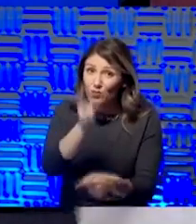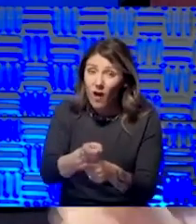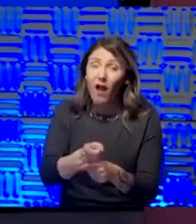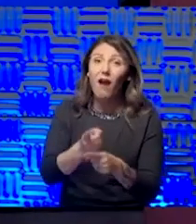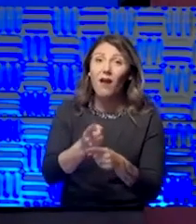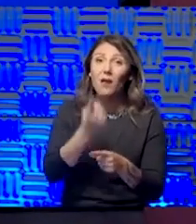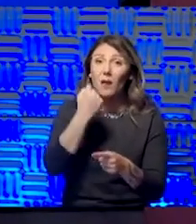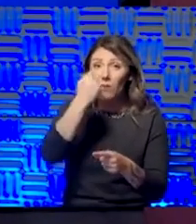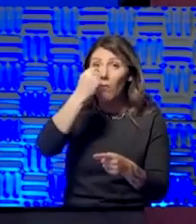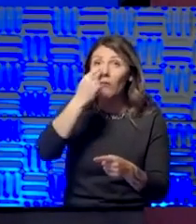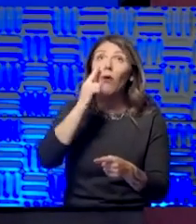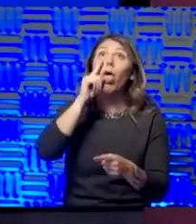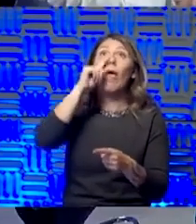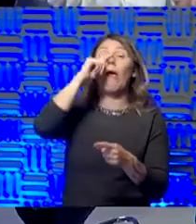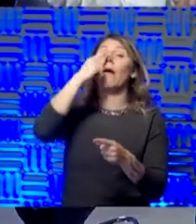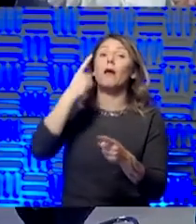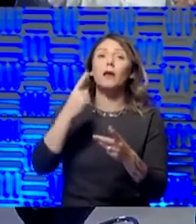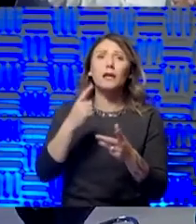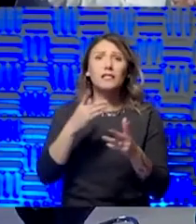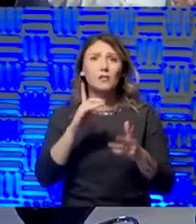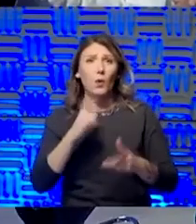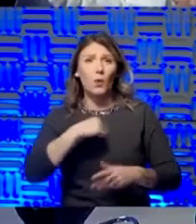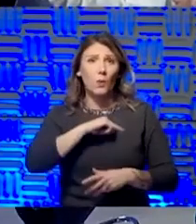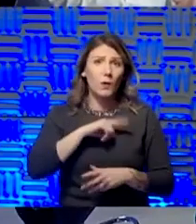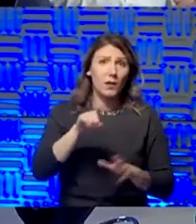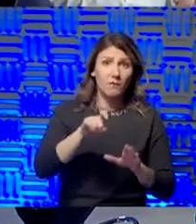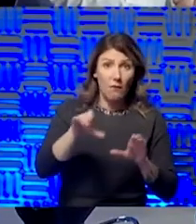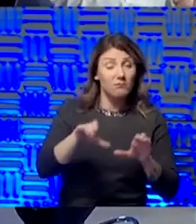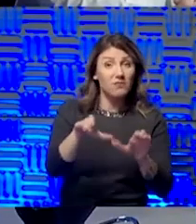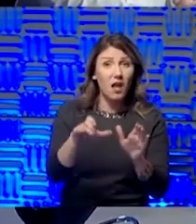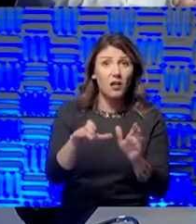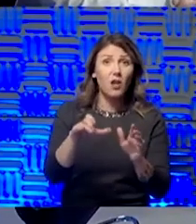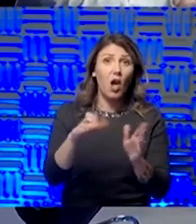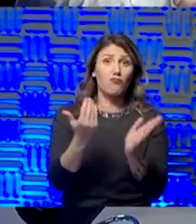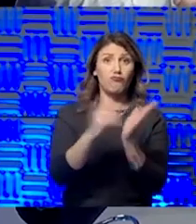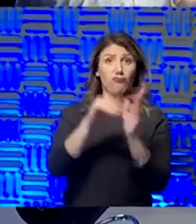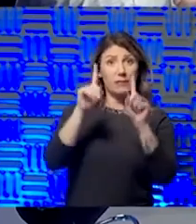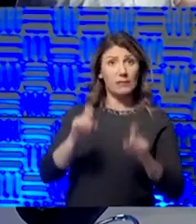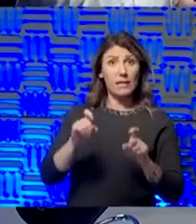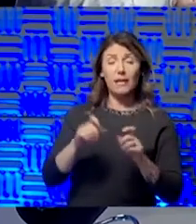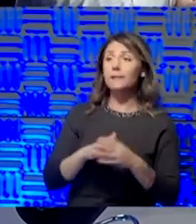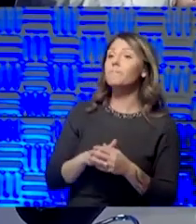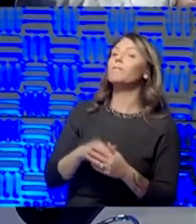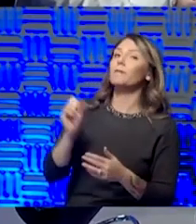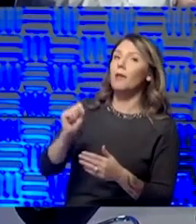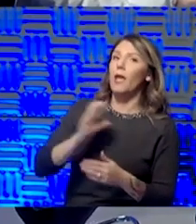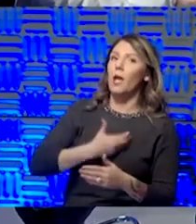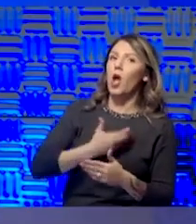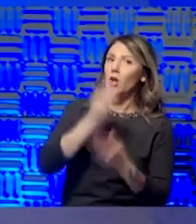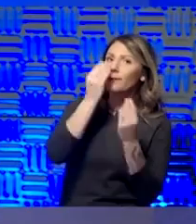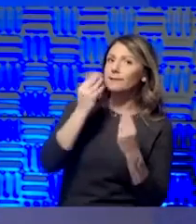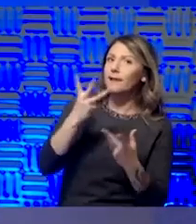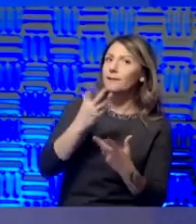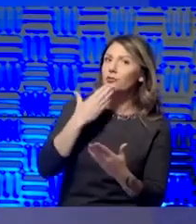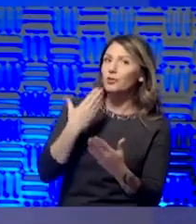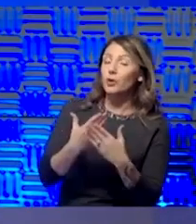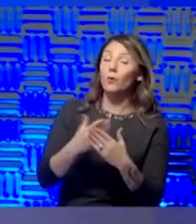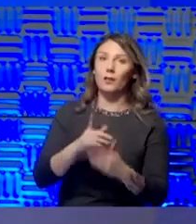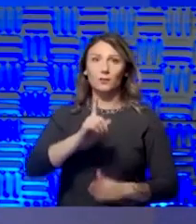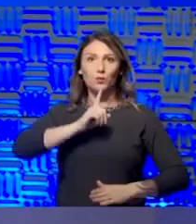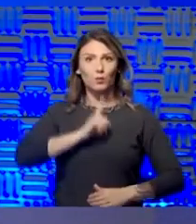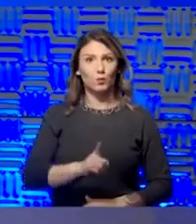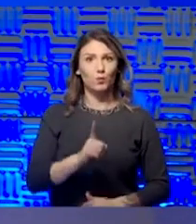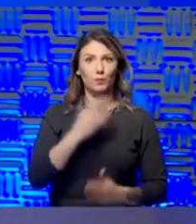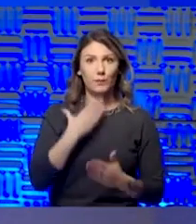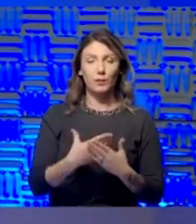What is our data showing the retest? How do we do in terms of the positive and the negatives on that retest? Yeah, again, our data is pretty good. It's very good,